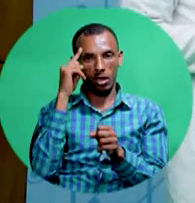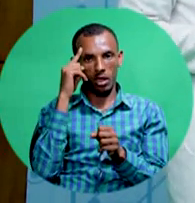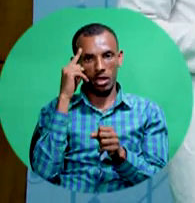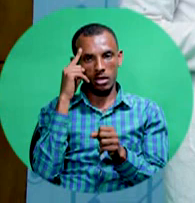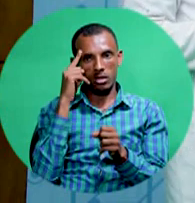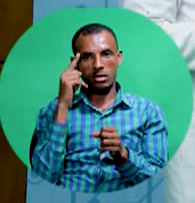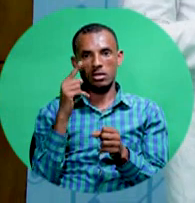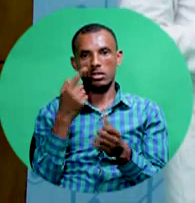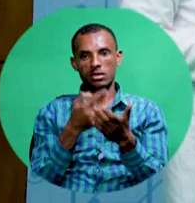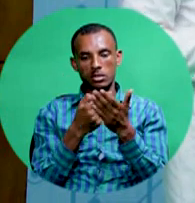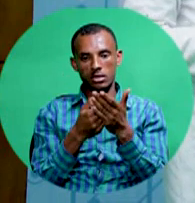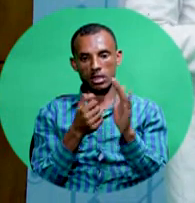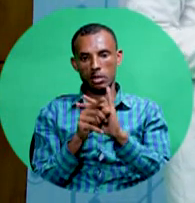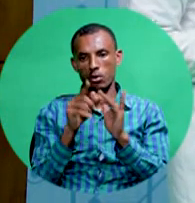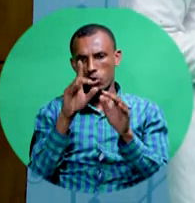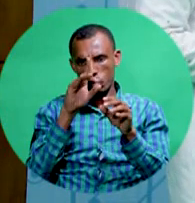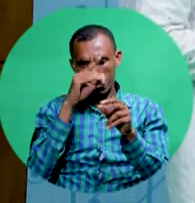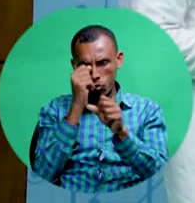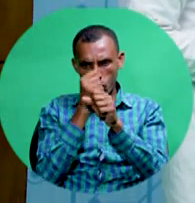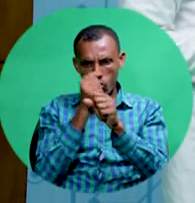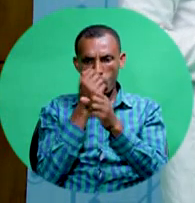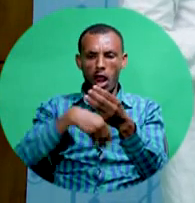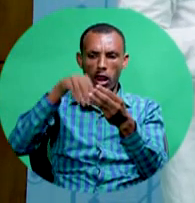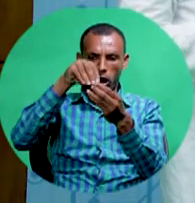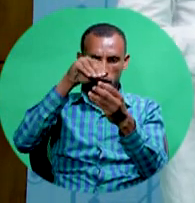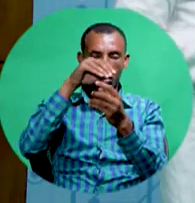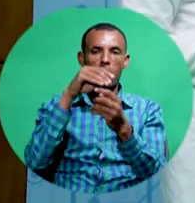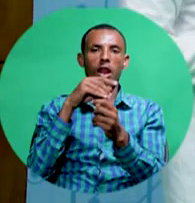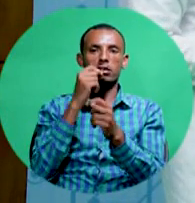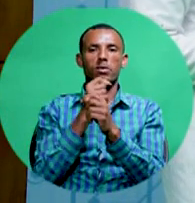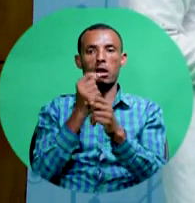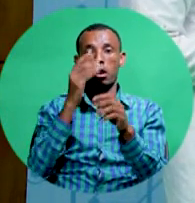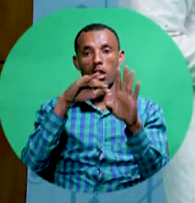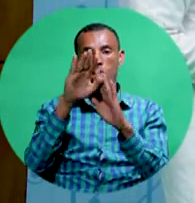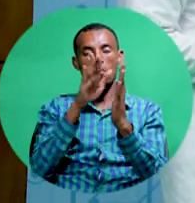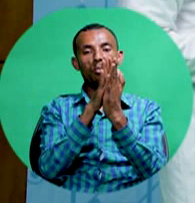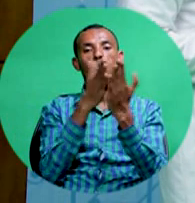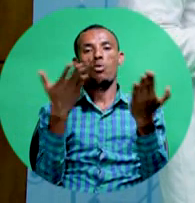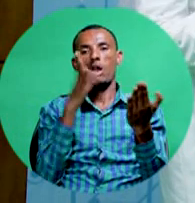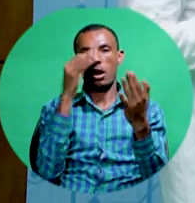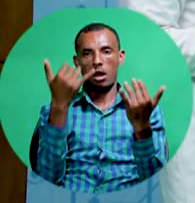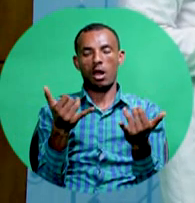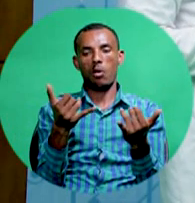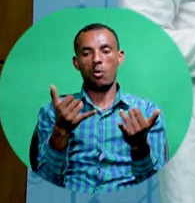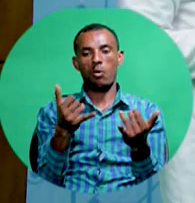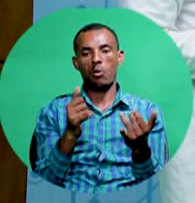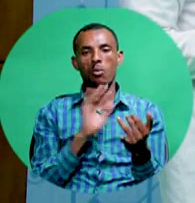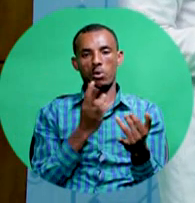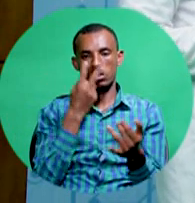example, it's better to do additional exercises and questions on your textbook. So now I'll proceed